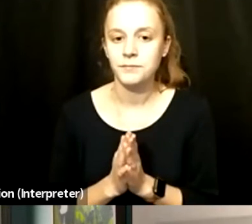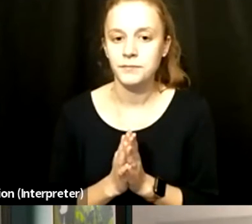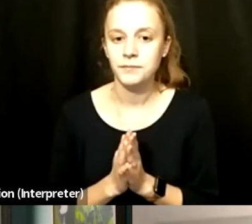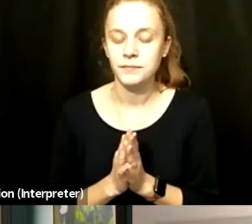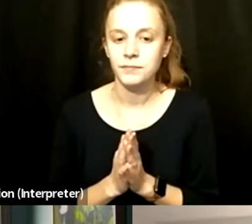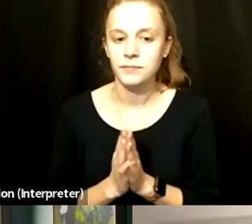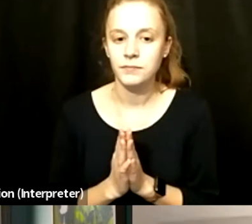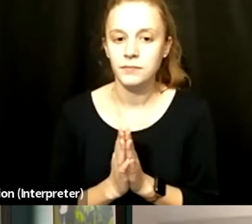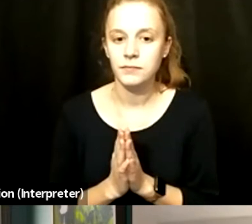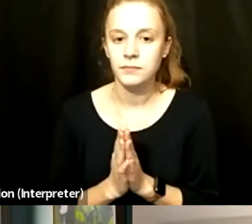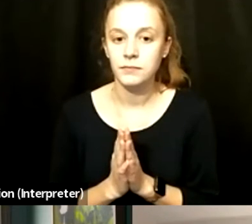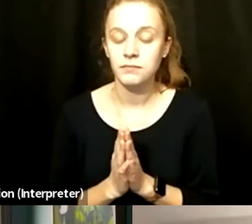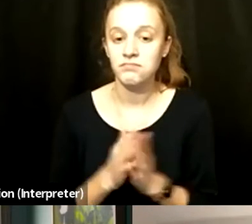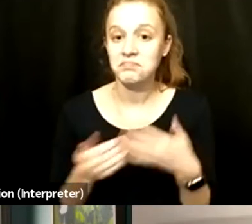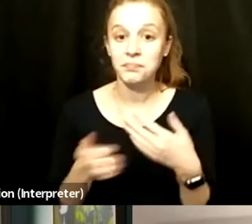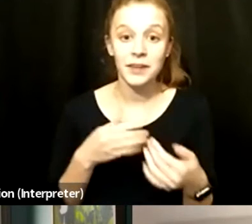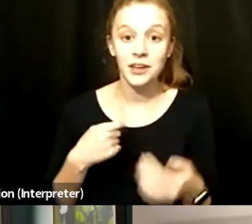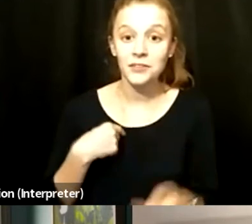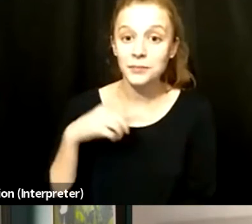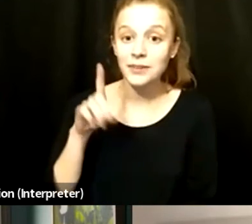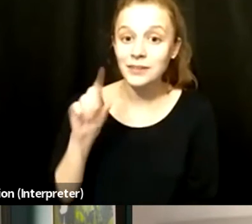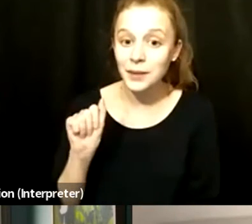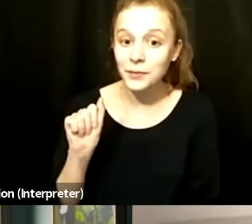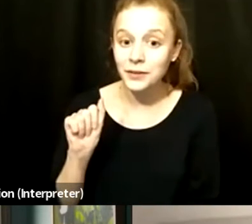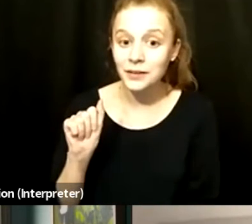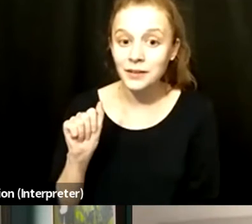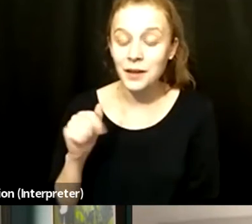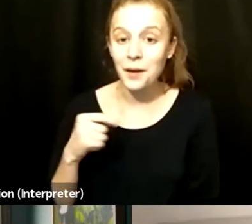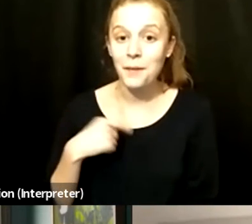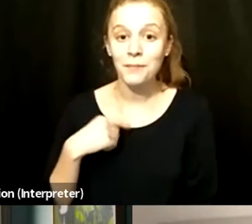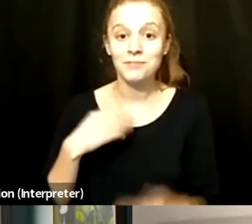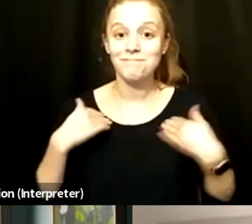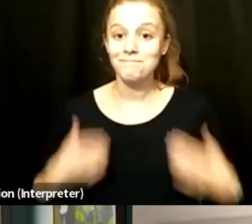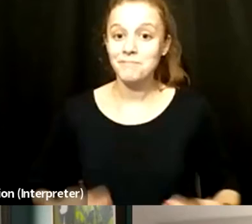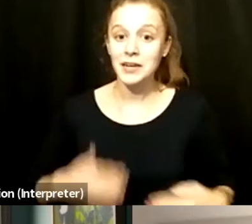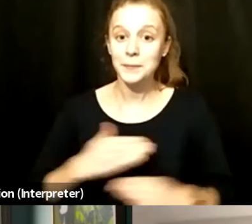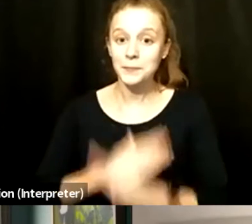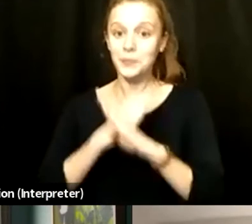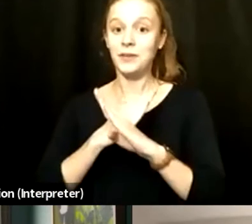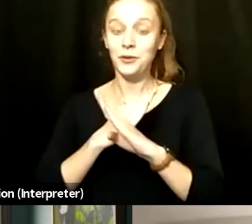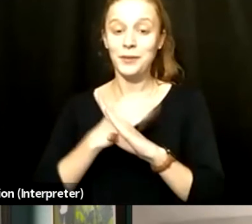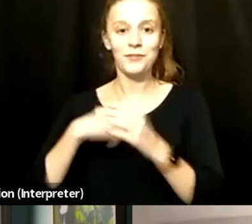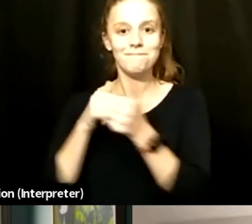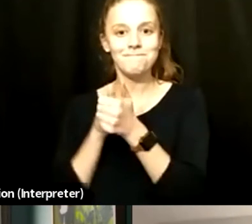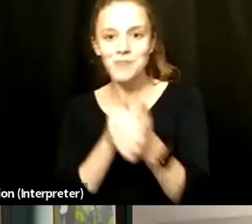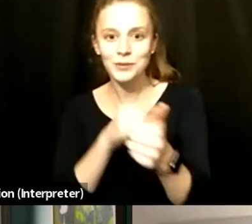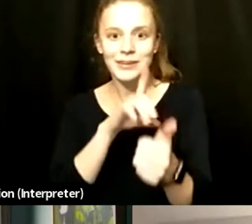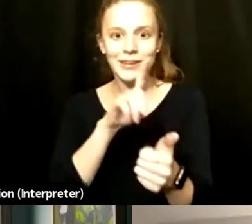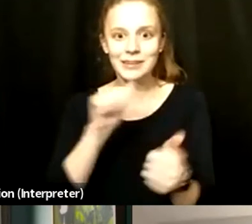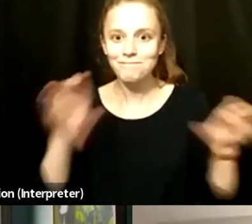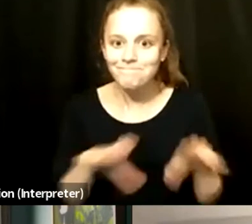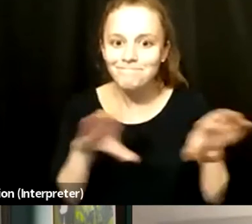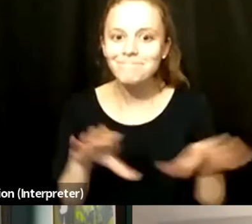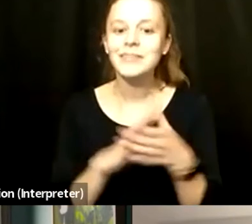again, even if I'm disabled, my fatness gets in the way of me participating in disabled things. So I've always